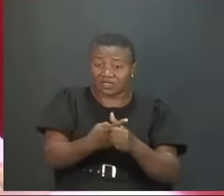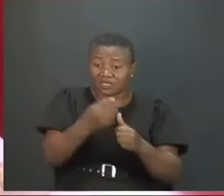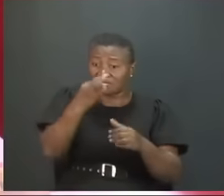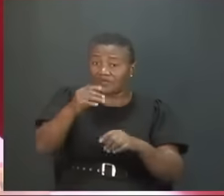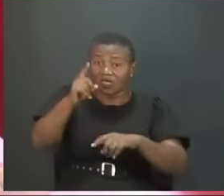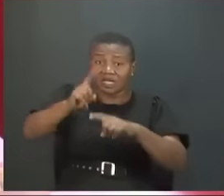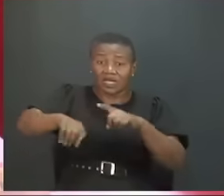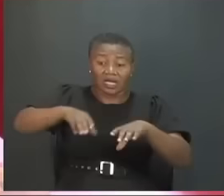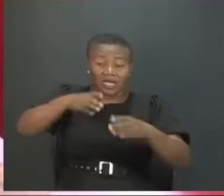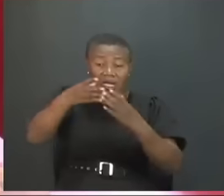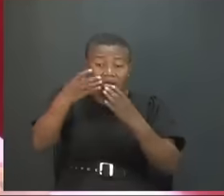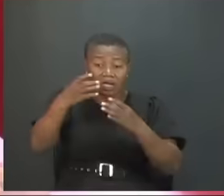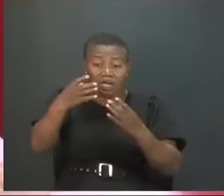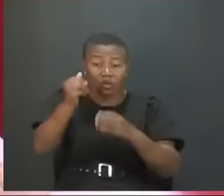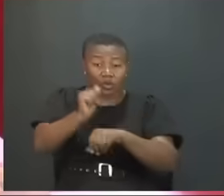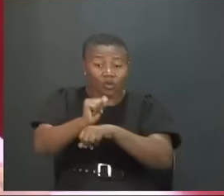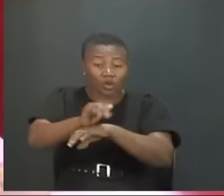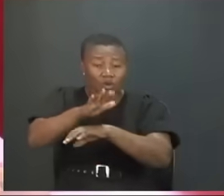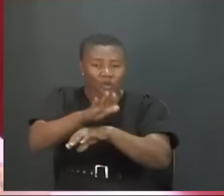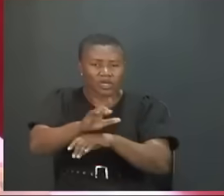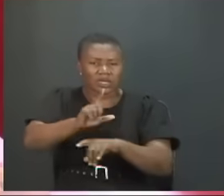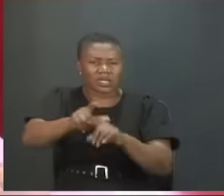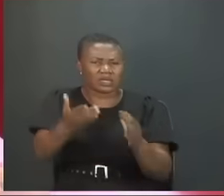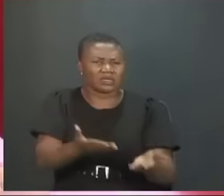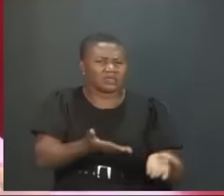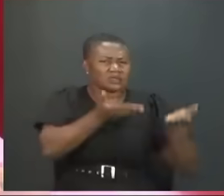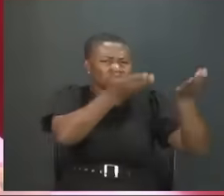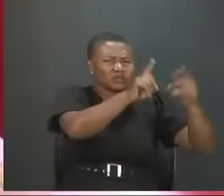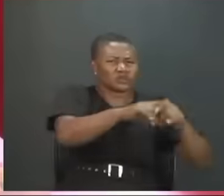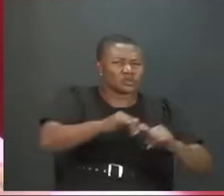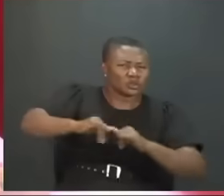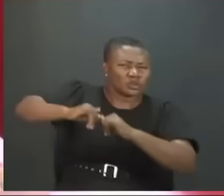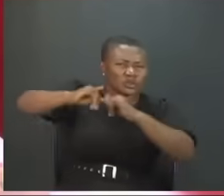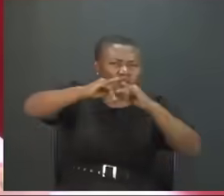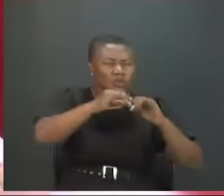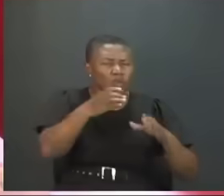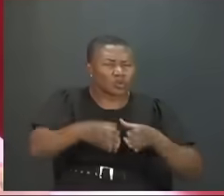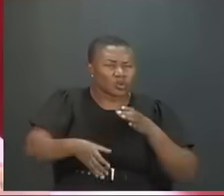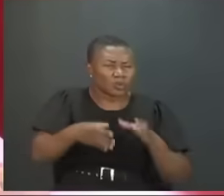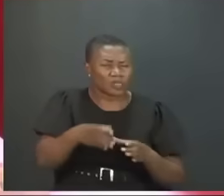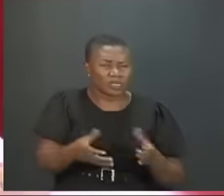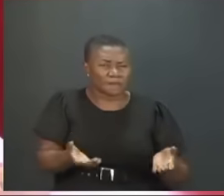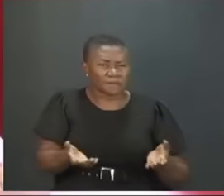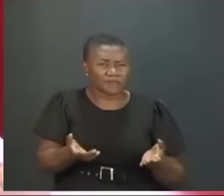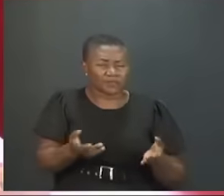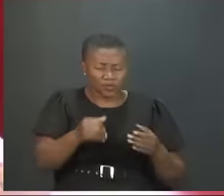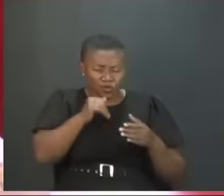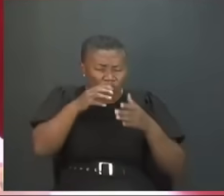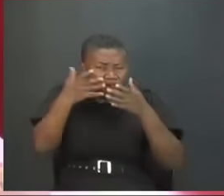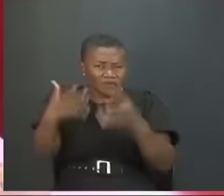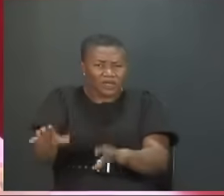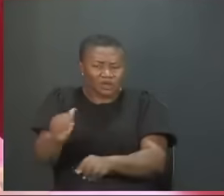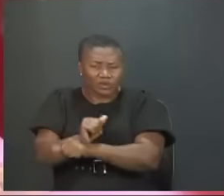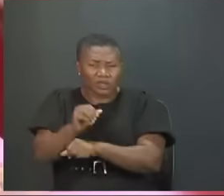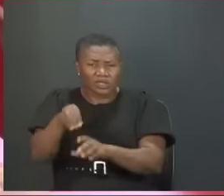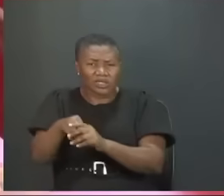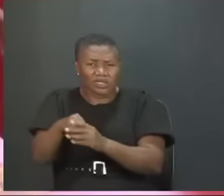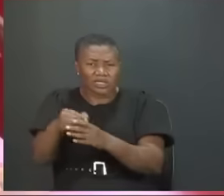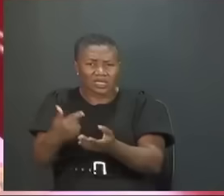you are already in the courts of Ghana trying to vindicate your rights, you haven't finished in Ghana, then you jump to